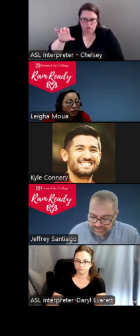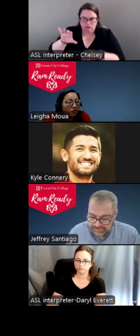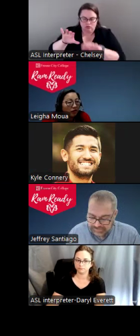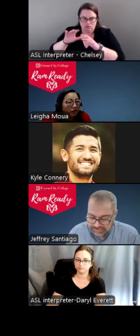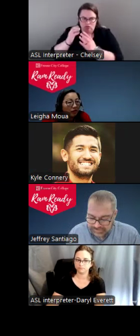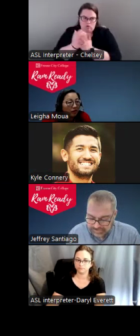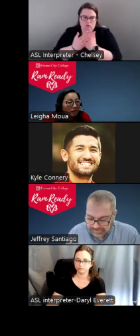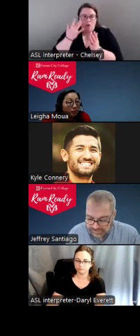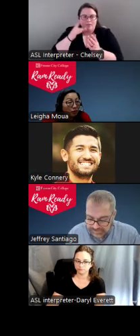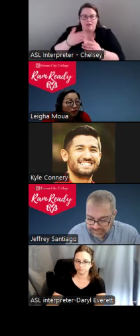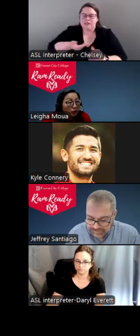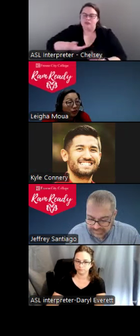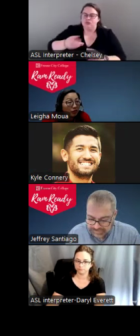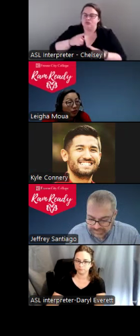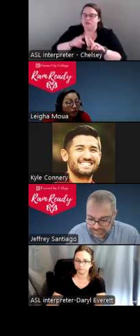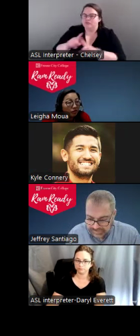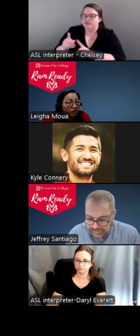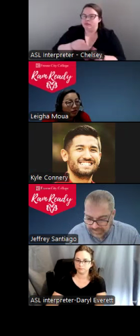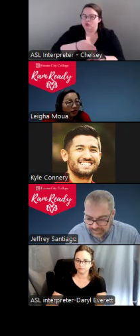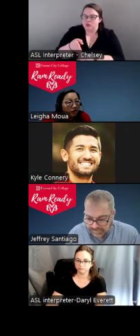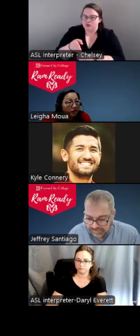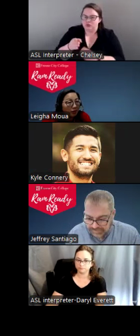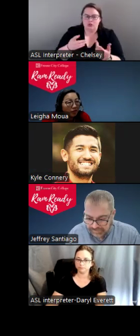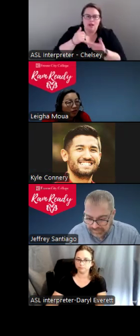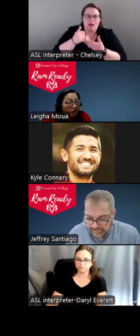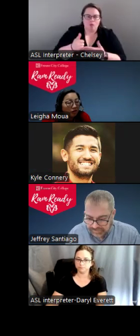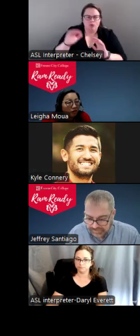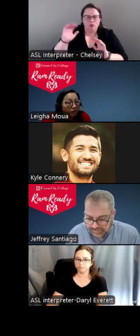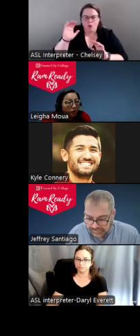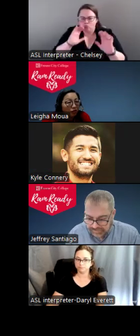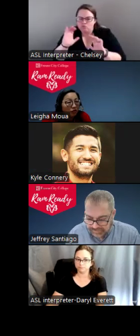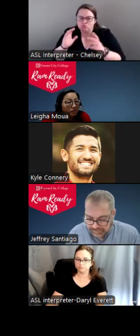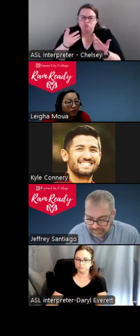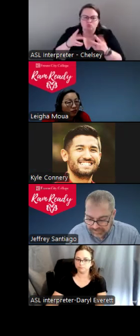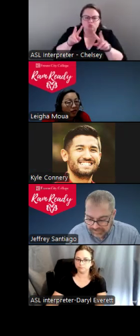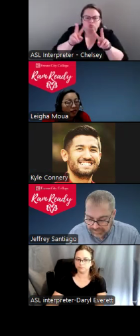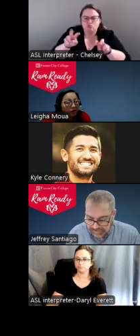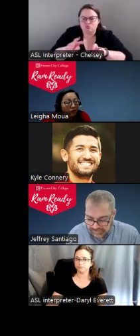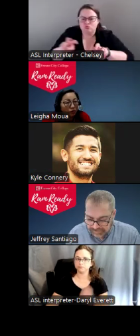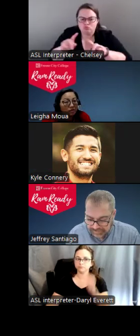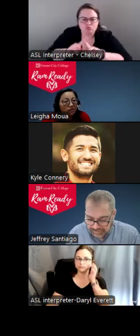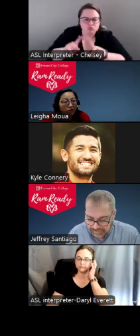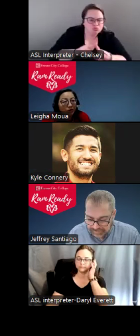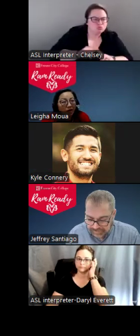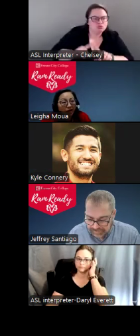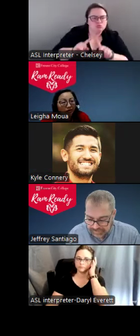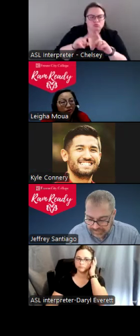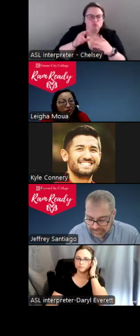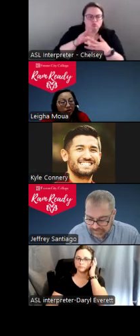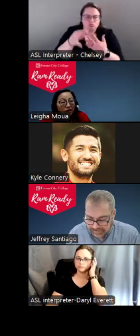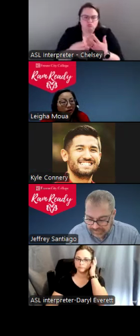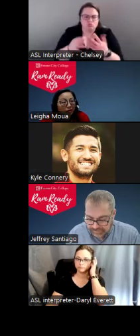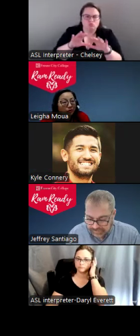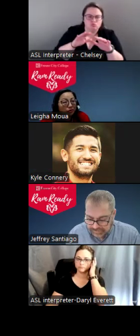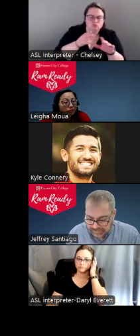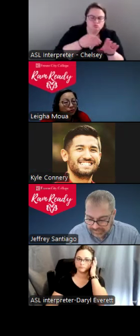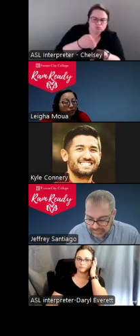this is more of like an exploratory course. In here, it will go over the different allied health courses that we have